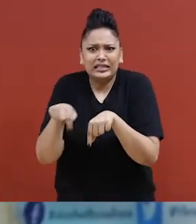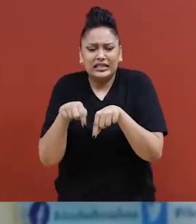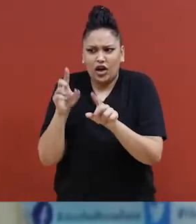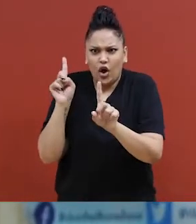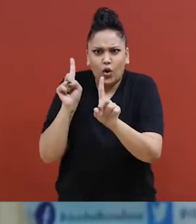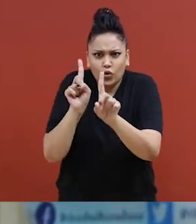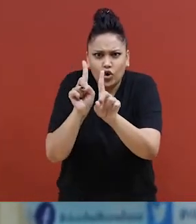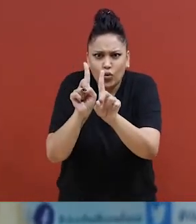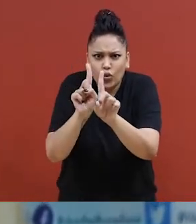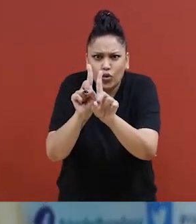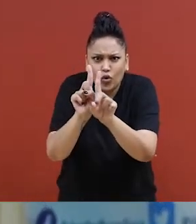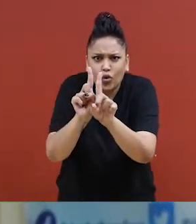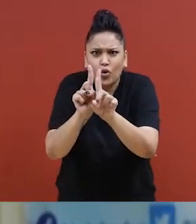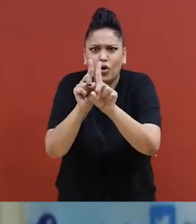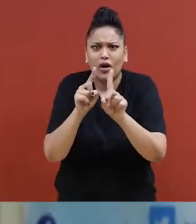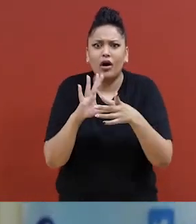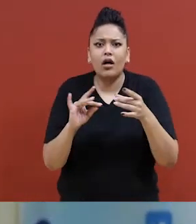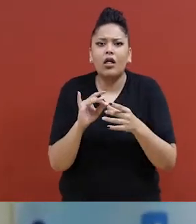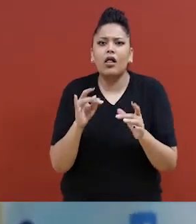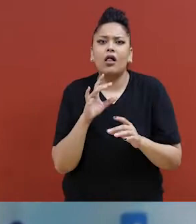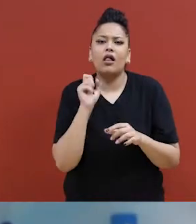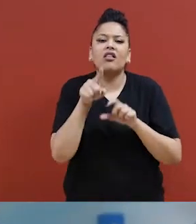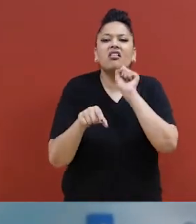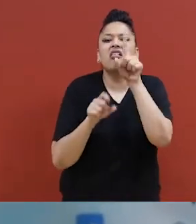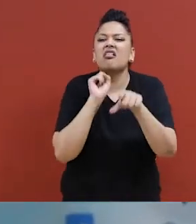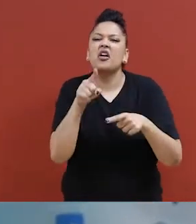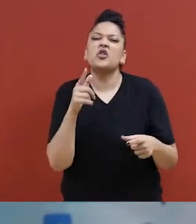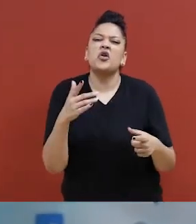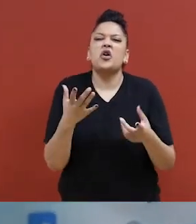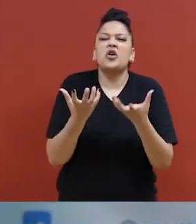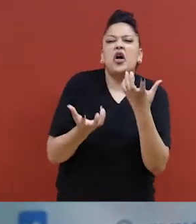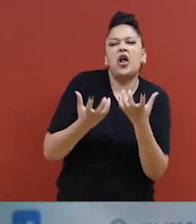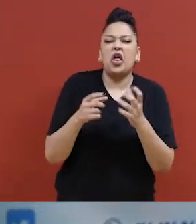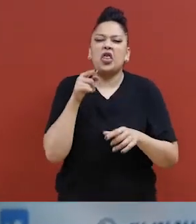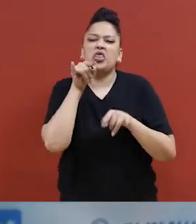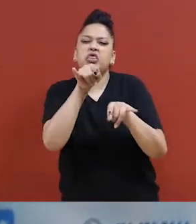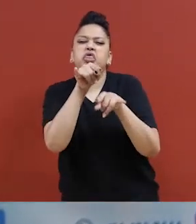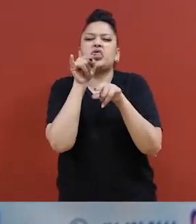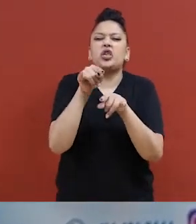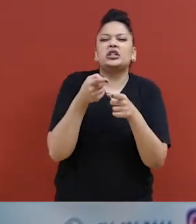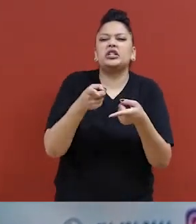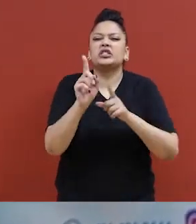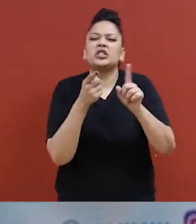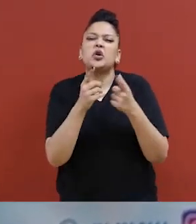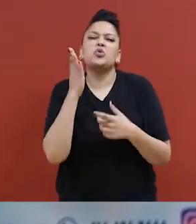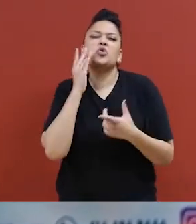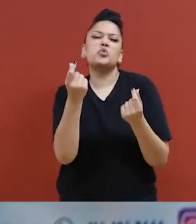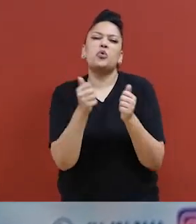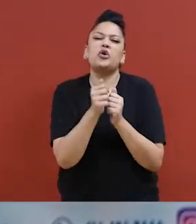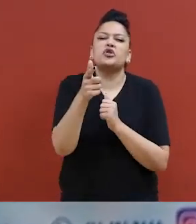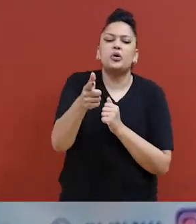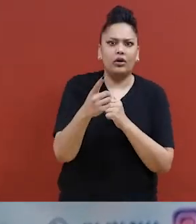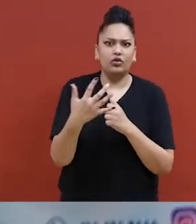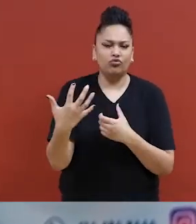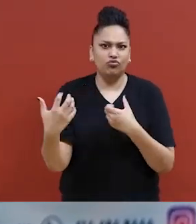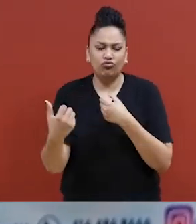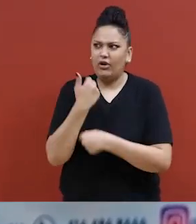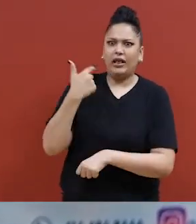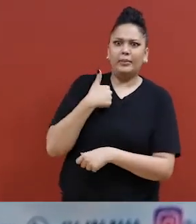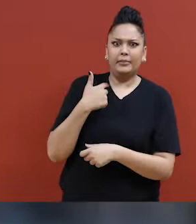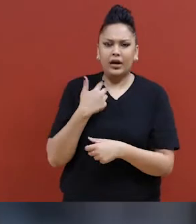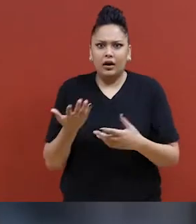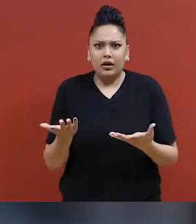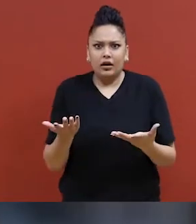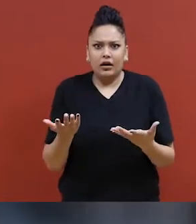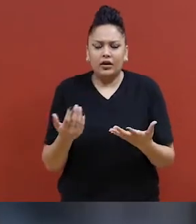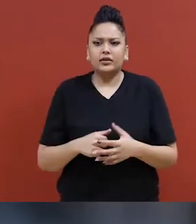closer to her. He was making comments to her about her personal body parts, about what he was going to do to her. He was threatening to rape